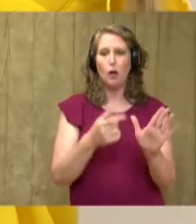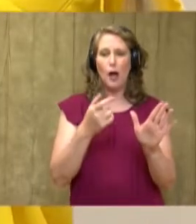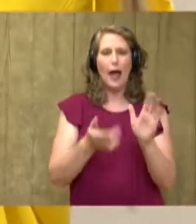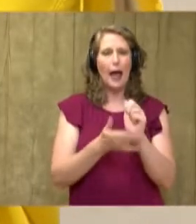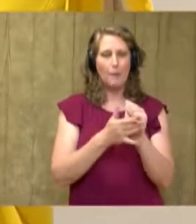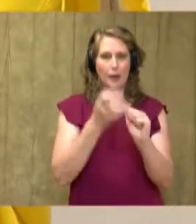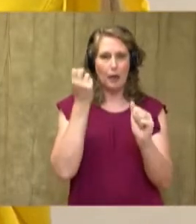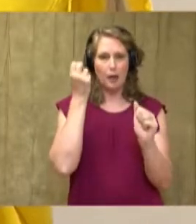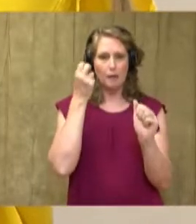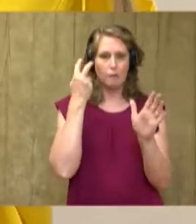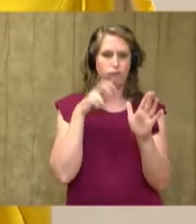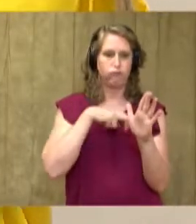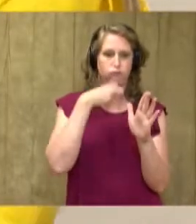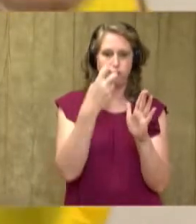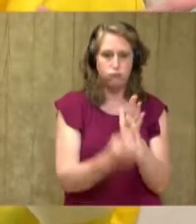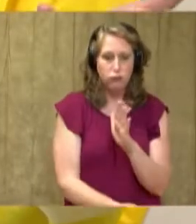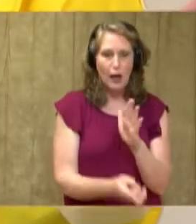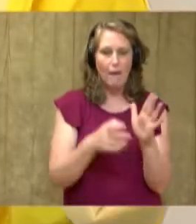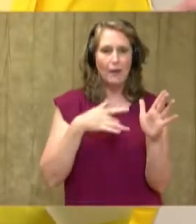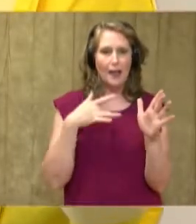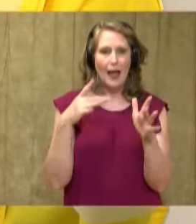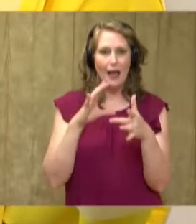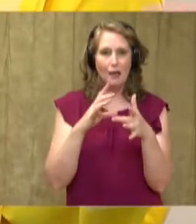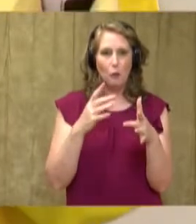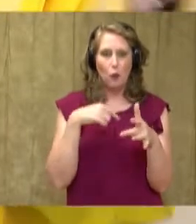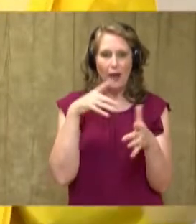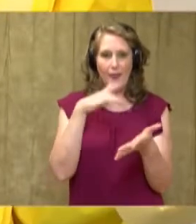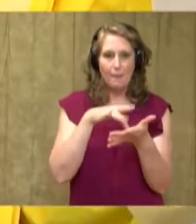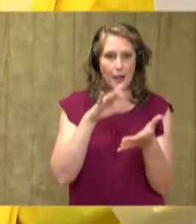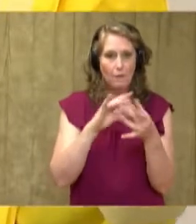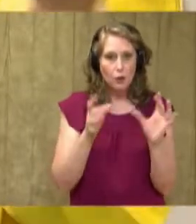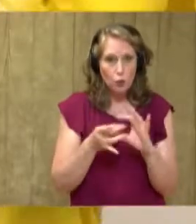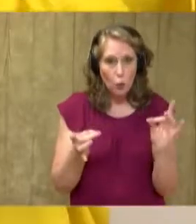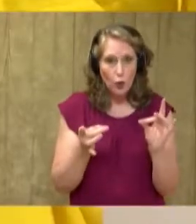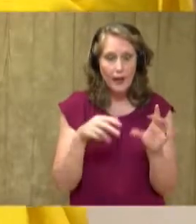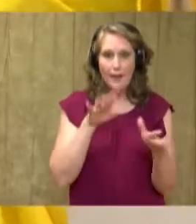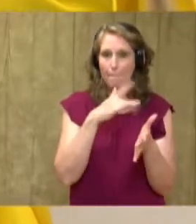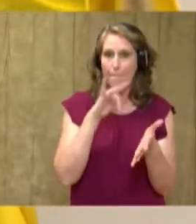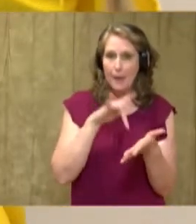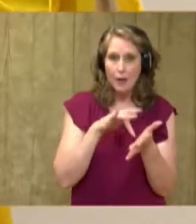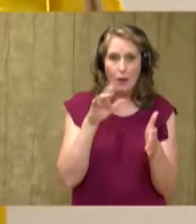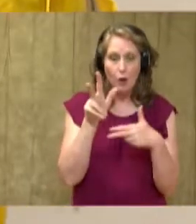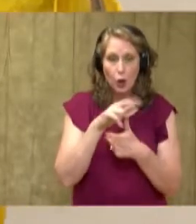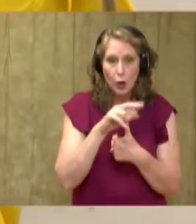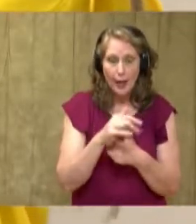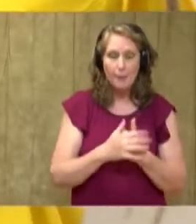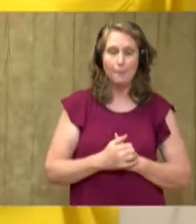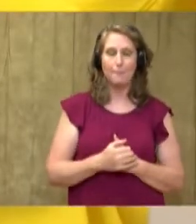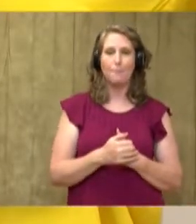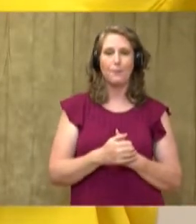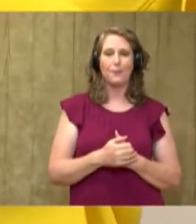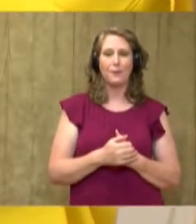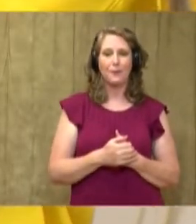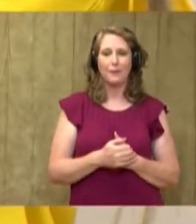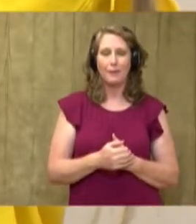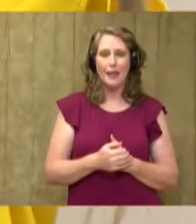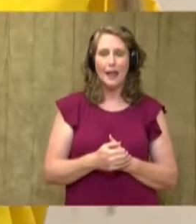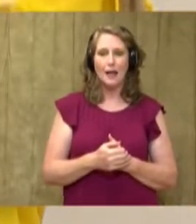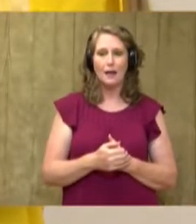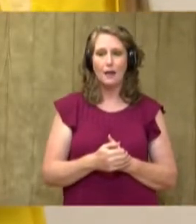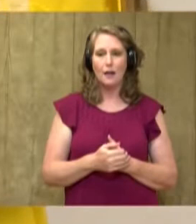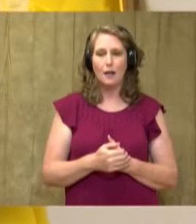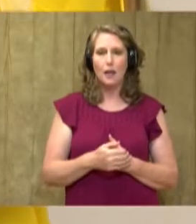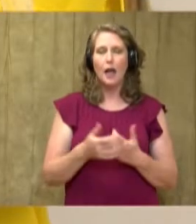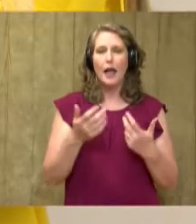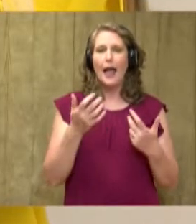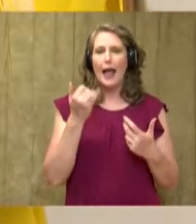helping us to dive into the story and feel like we're right in the middle of a hurricane. All right? Here we go. The wind, and close